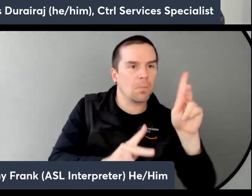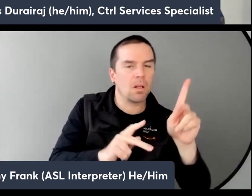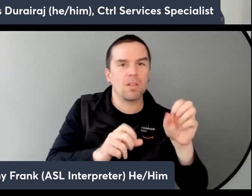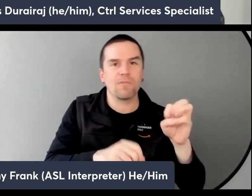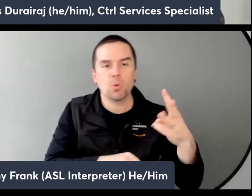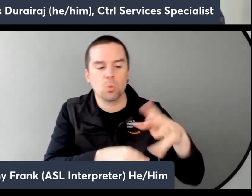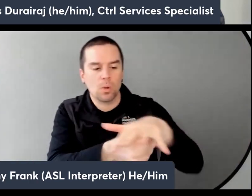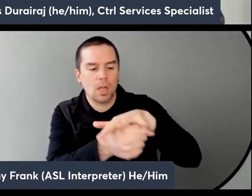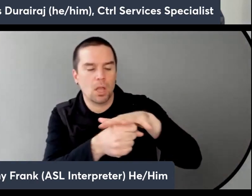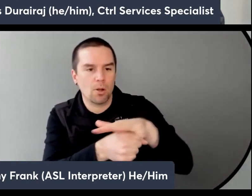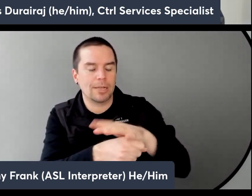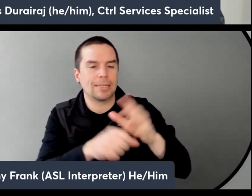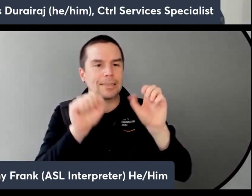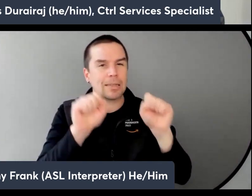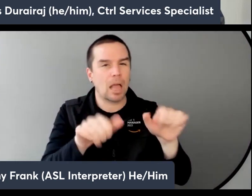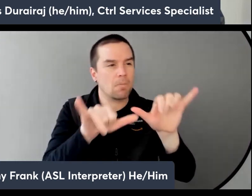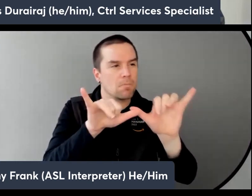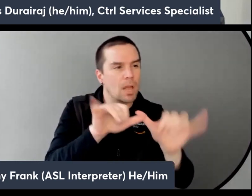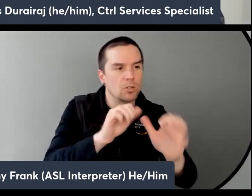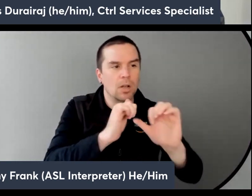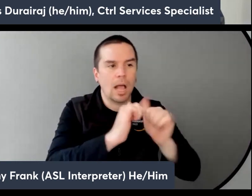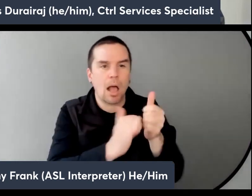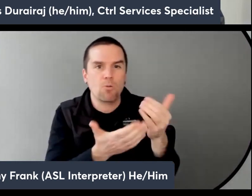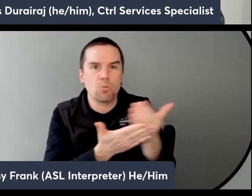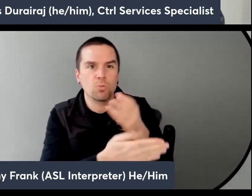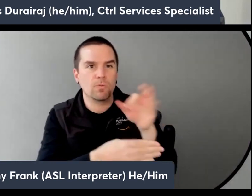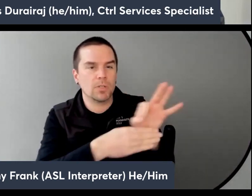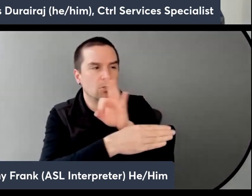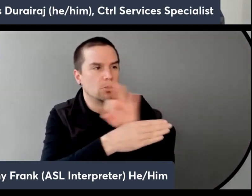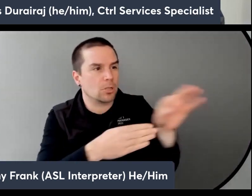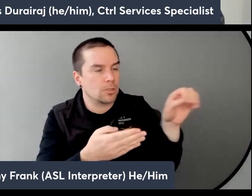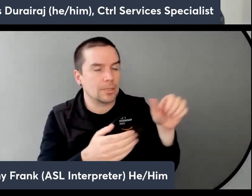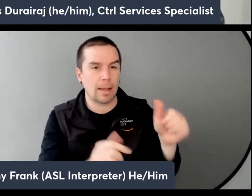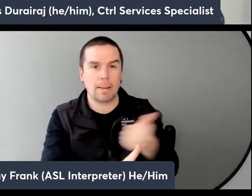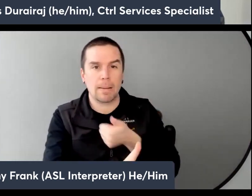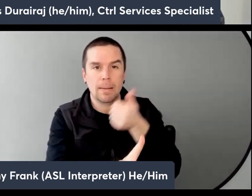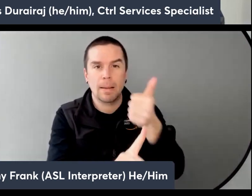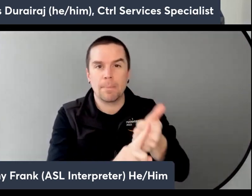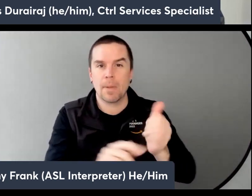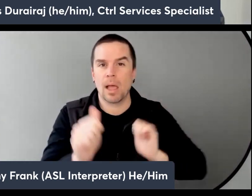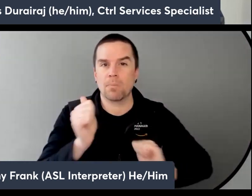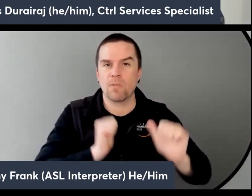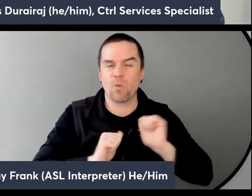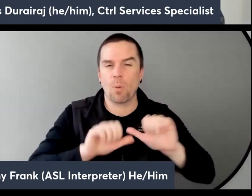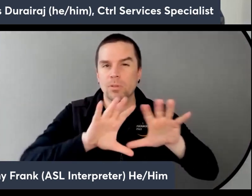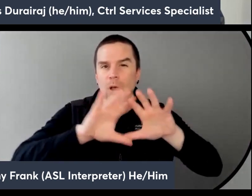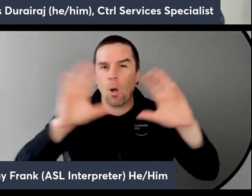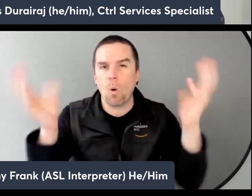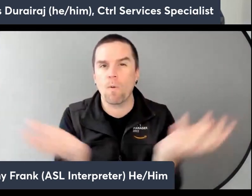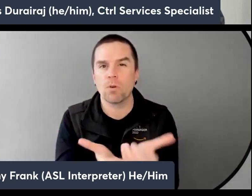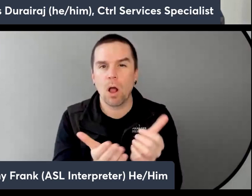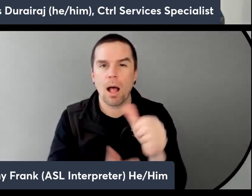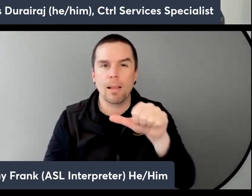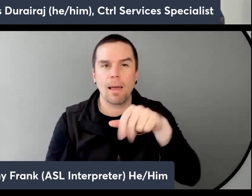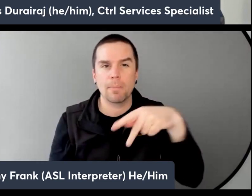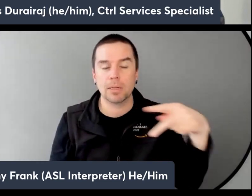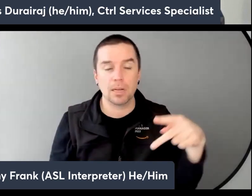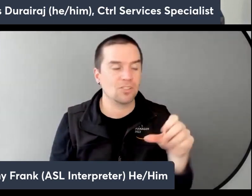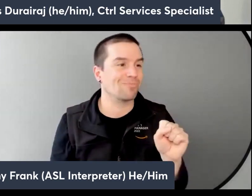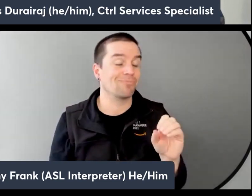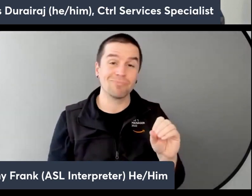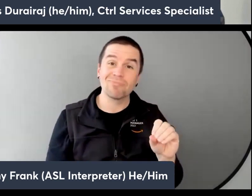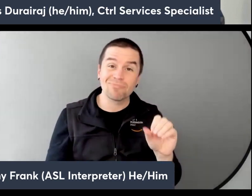the performance on your application. So, yeah, I guess like there's so many different use cases and